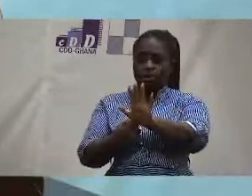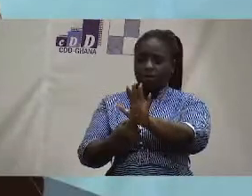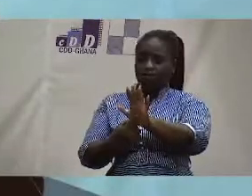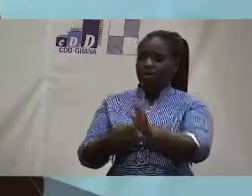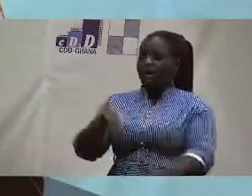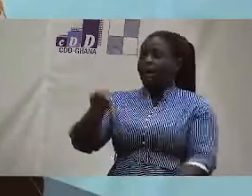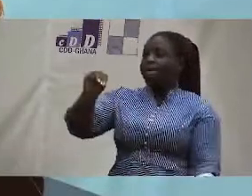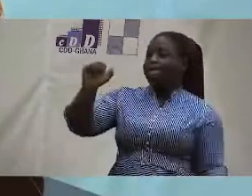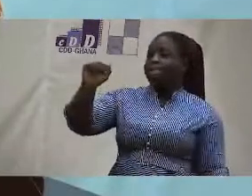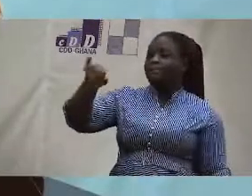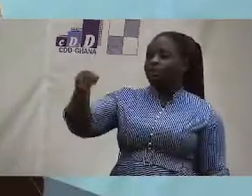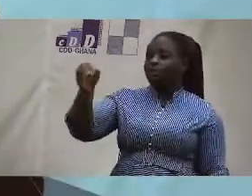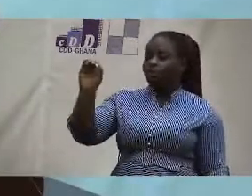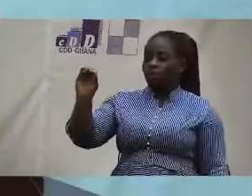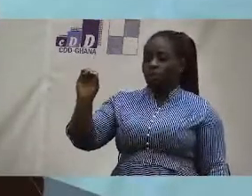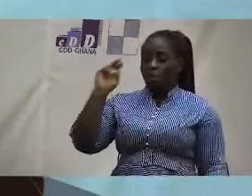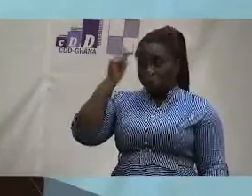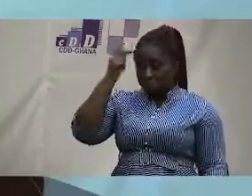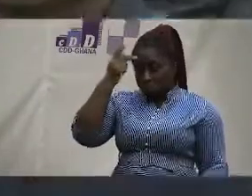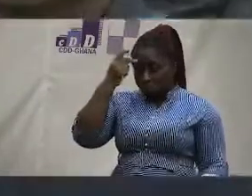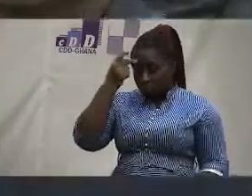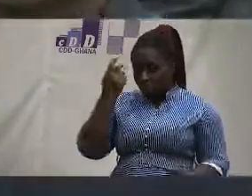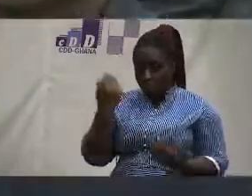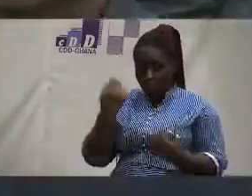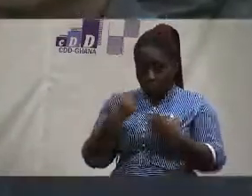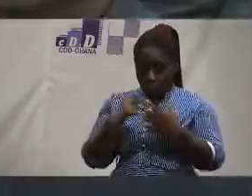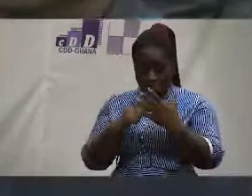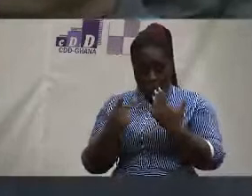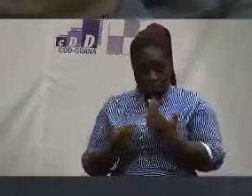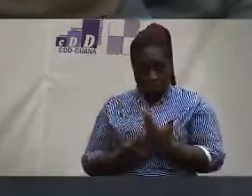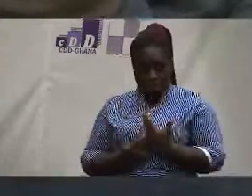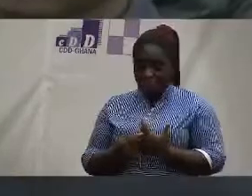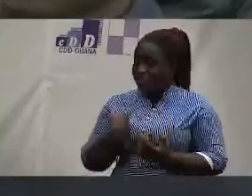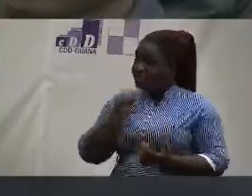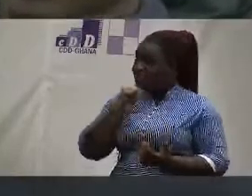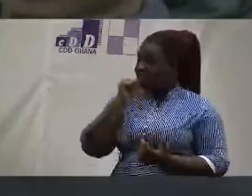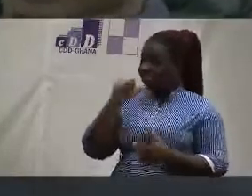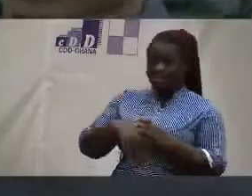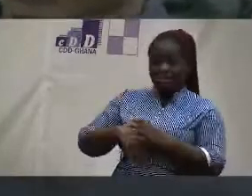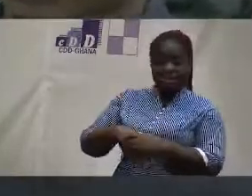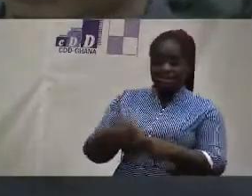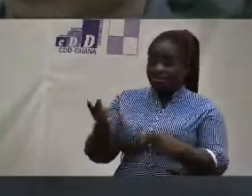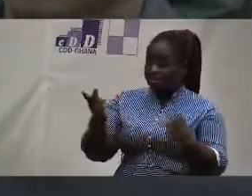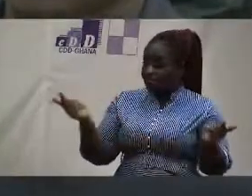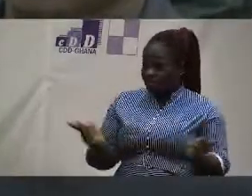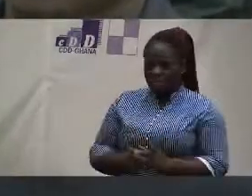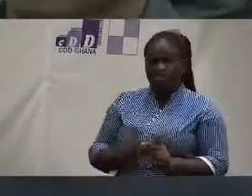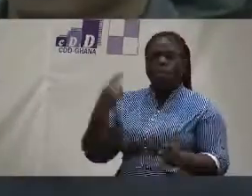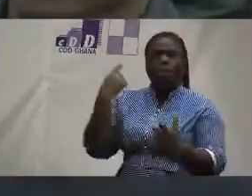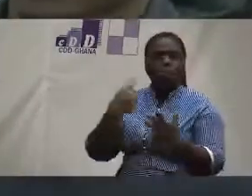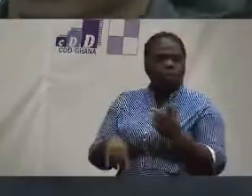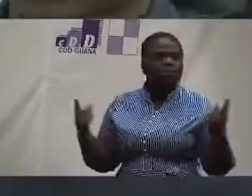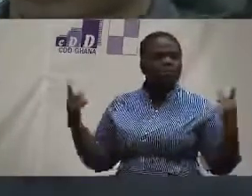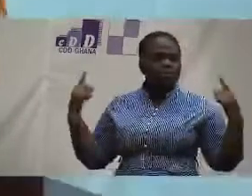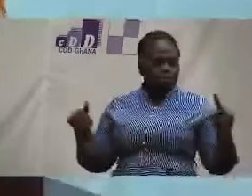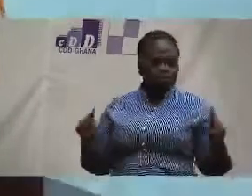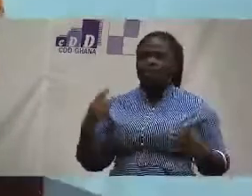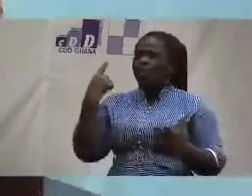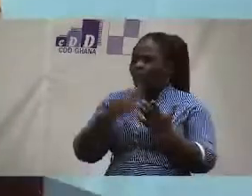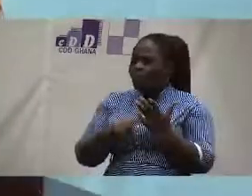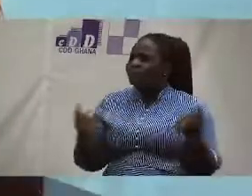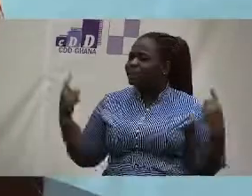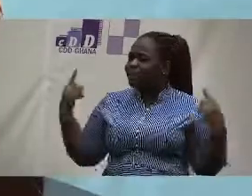major political events in the region. So it's not out of place. It is what happens, what is